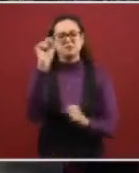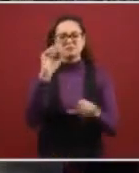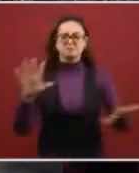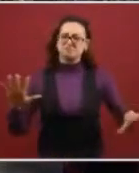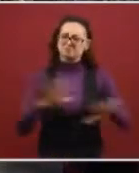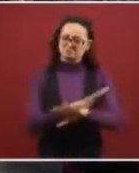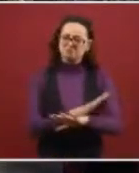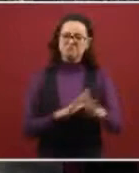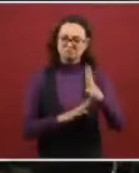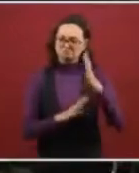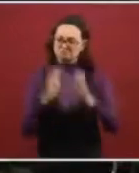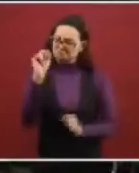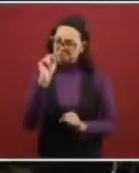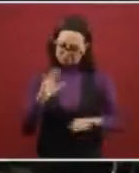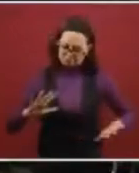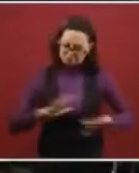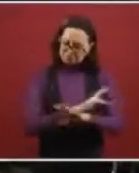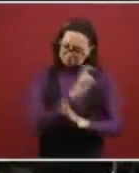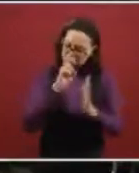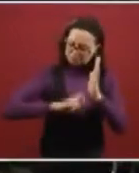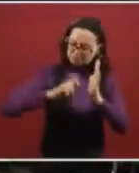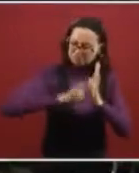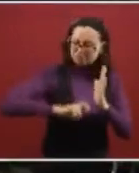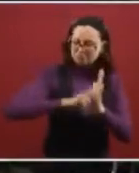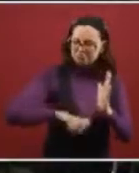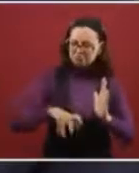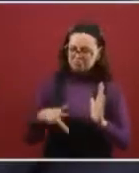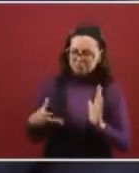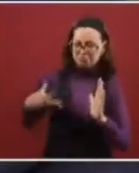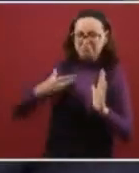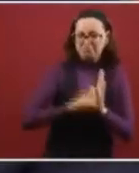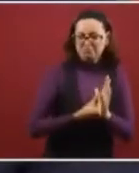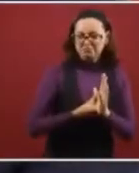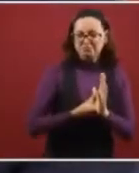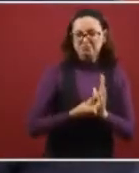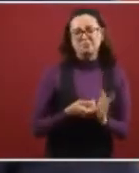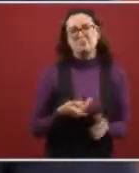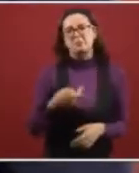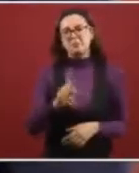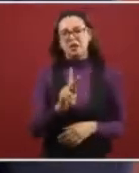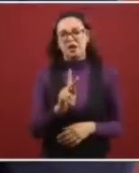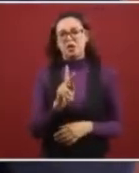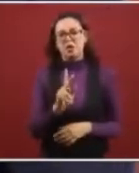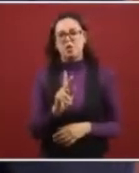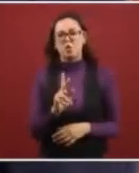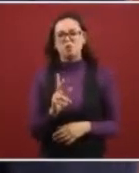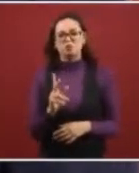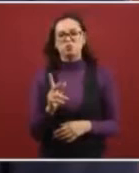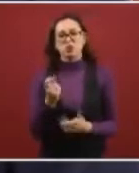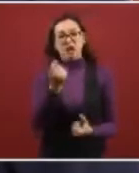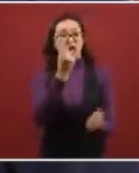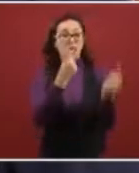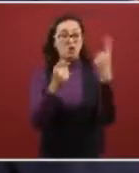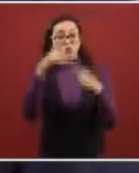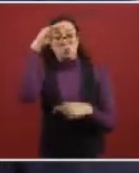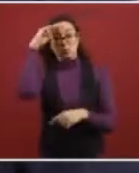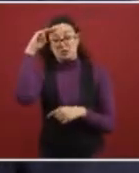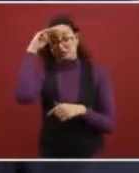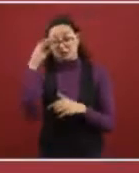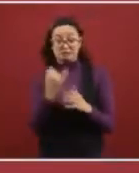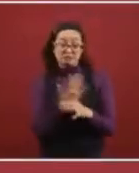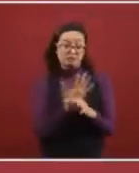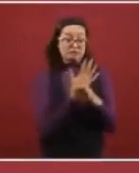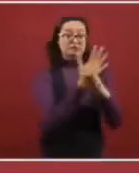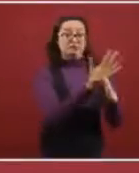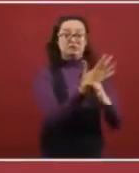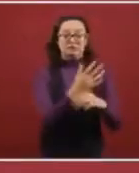reforma constitucional, ministro, pero no but not plantear, como to algunos plan sostienen, as